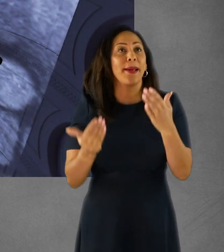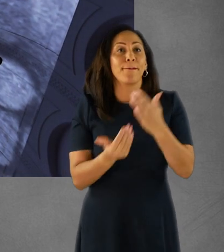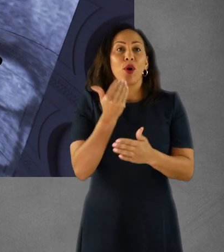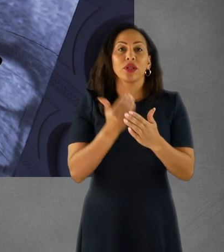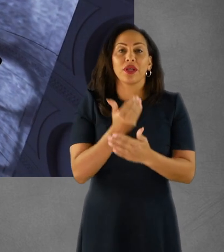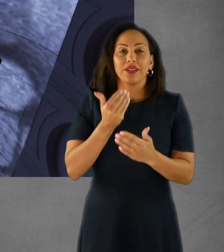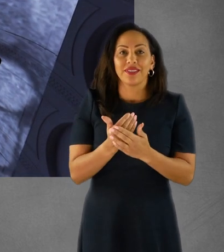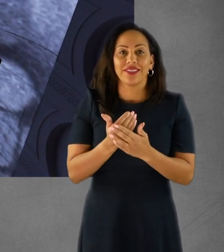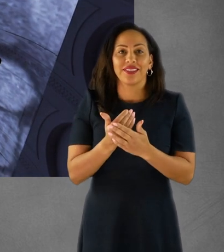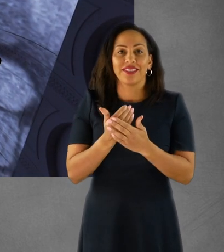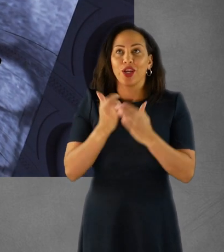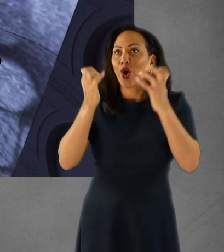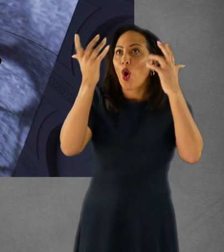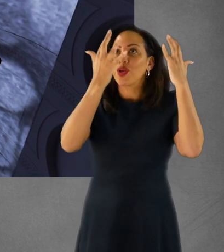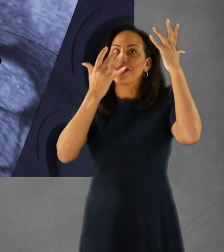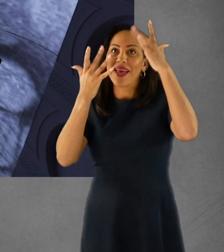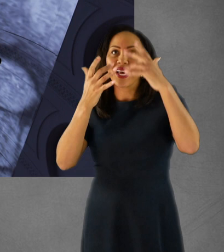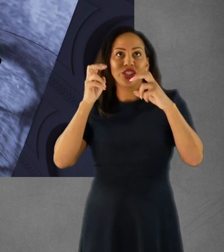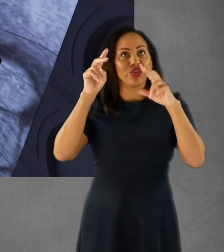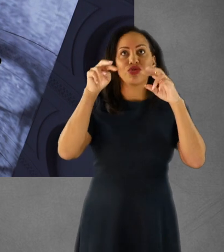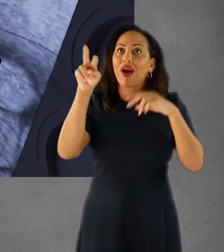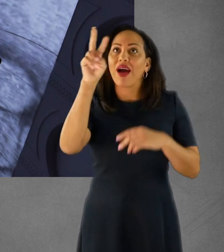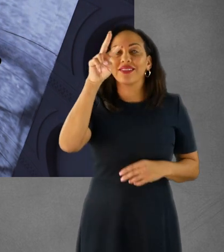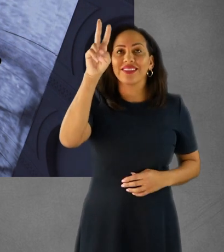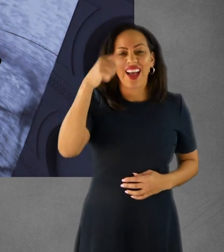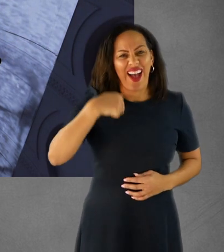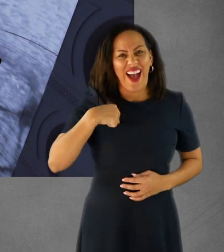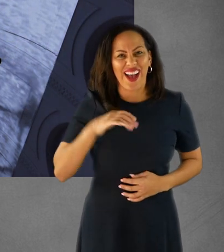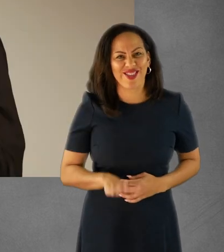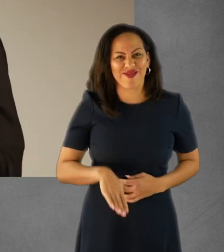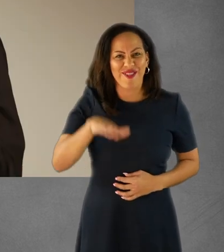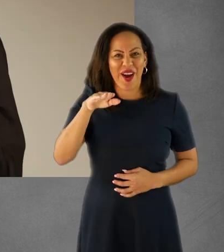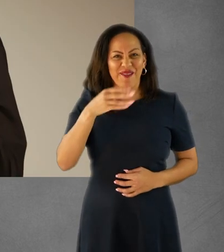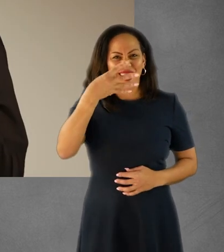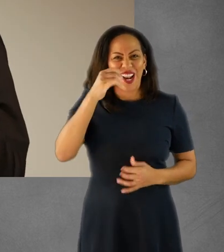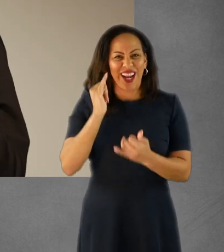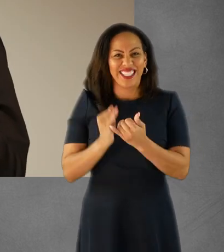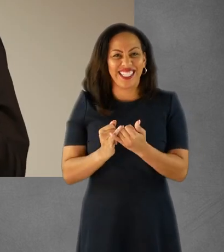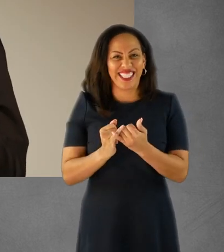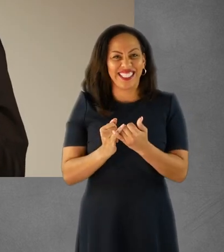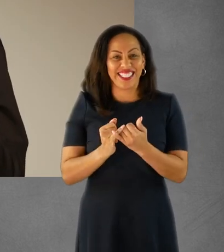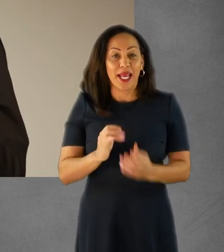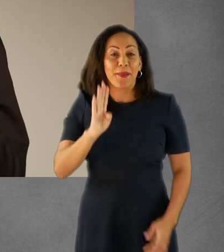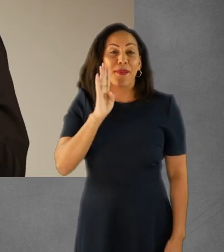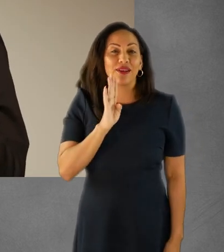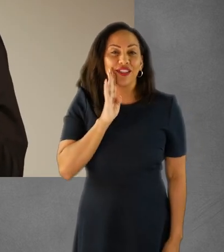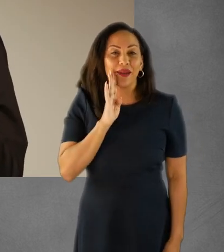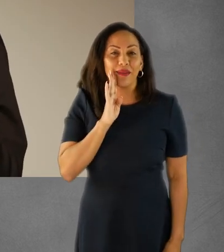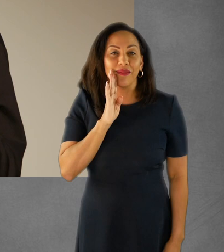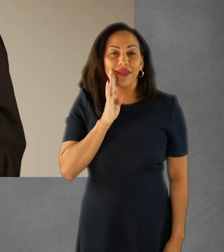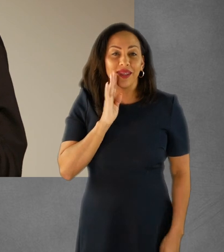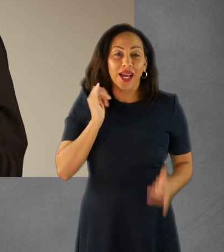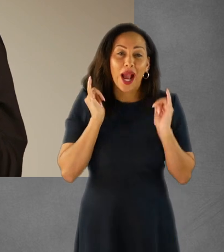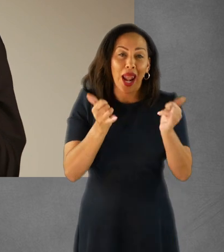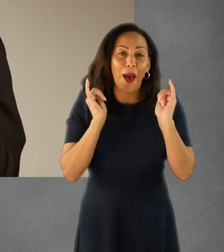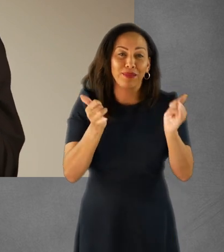word cosmic trance. I guess at which point is me, like as a kid growing up in 90s Belgium, in clubs, I go, yes,